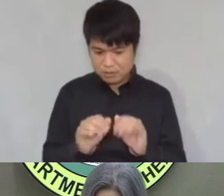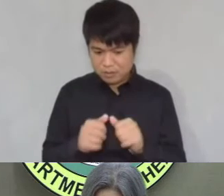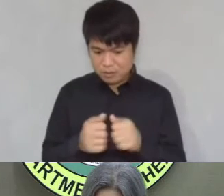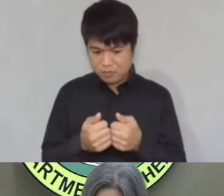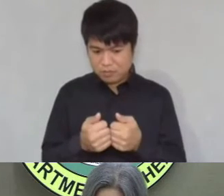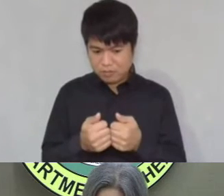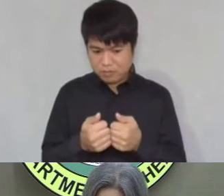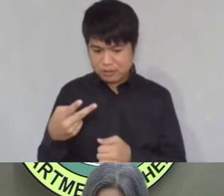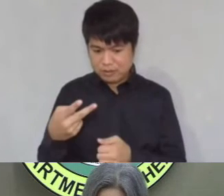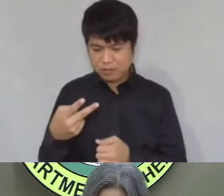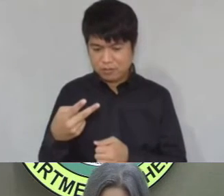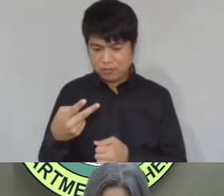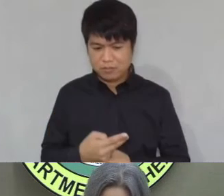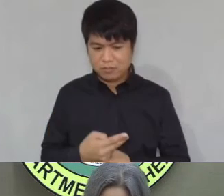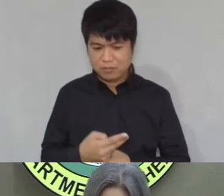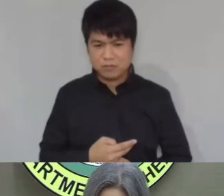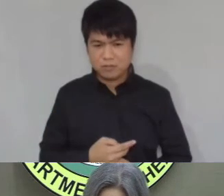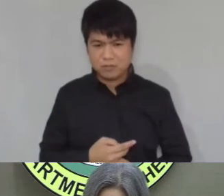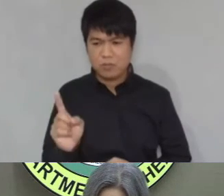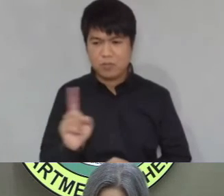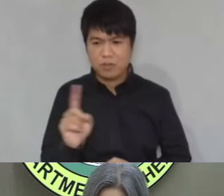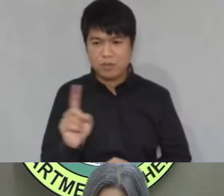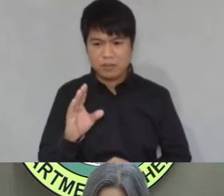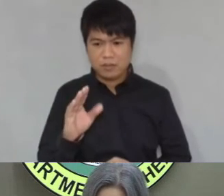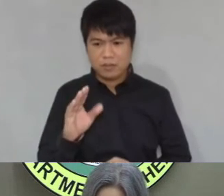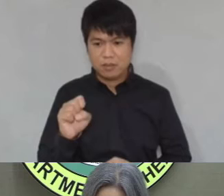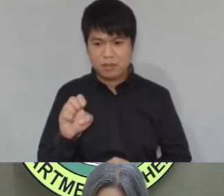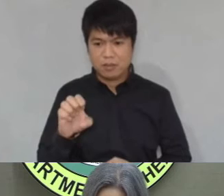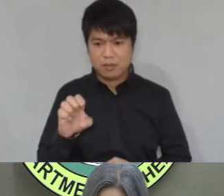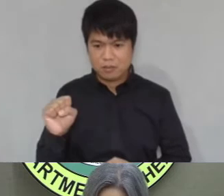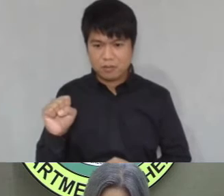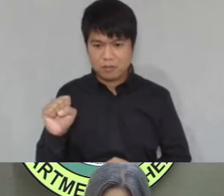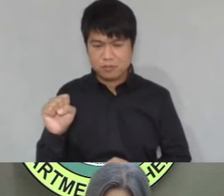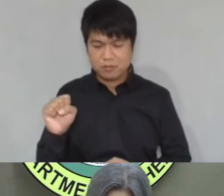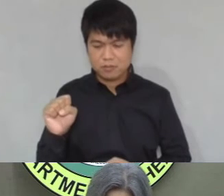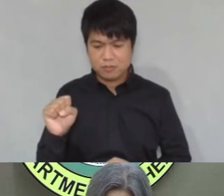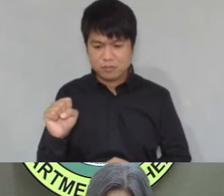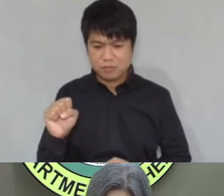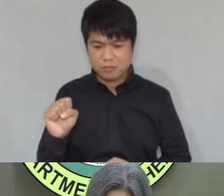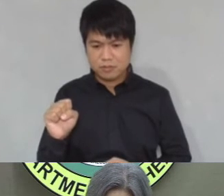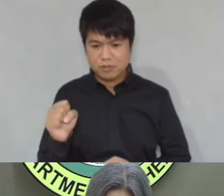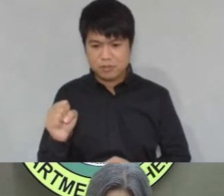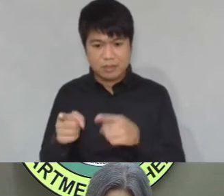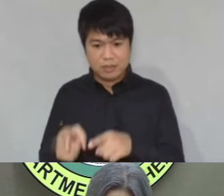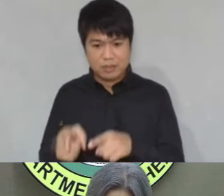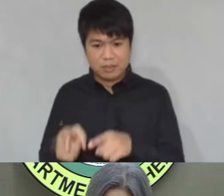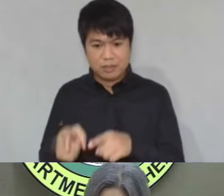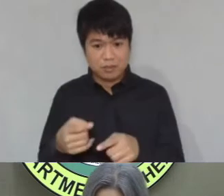published, so we asked for a list. Second, we asked them for a list of what are the cases appropriate for being seen